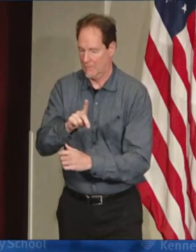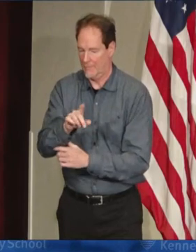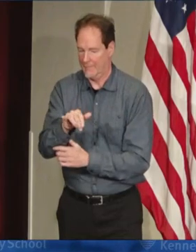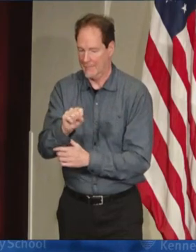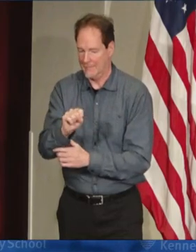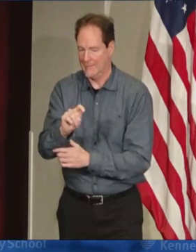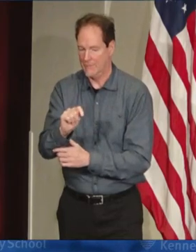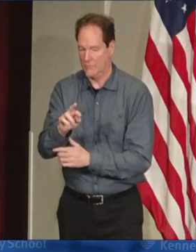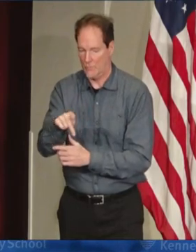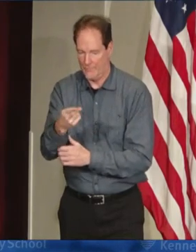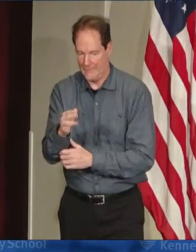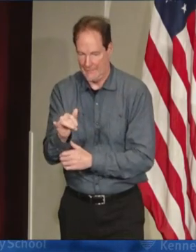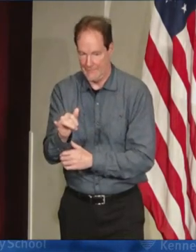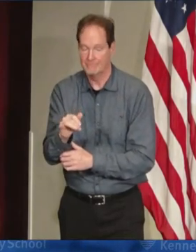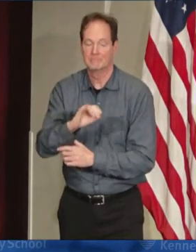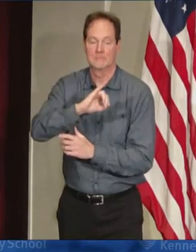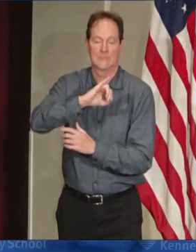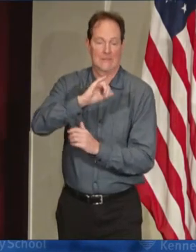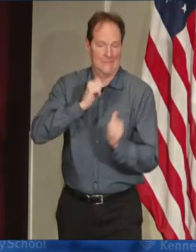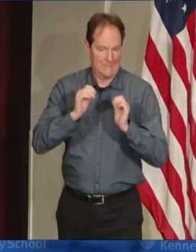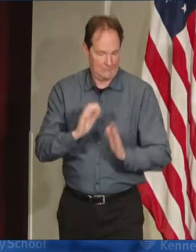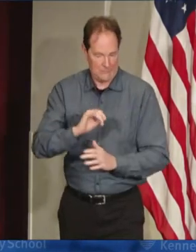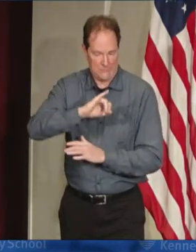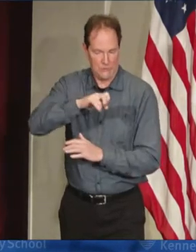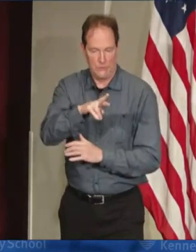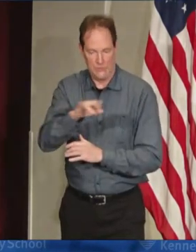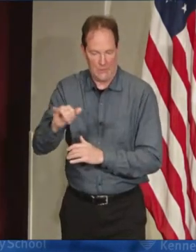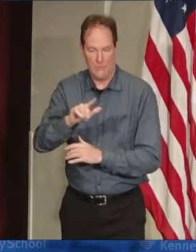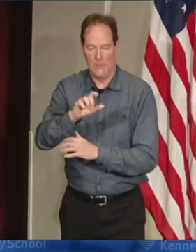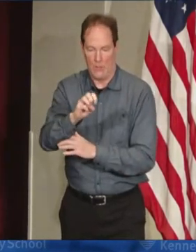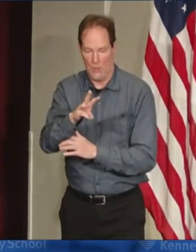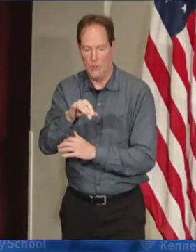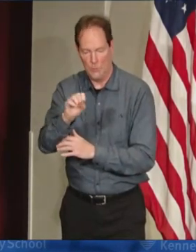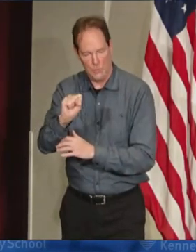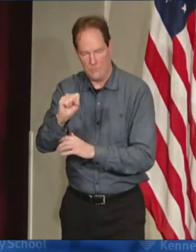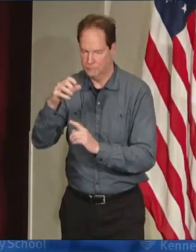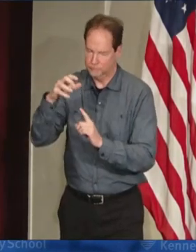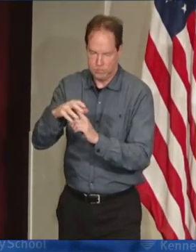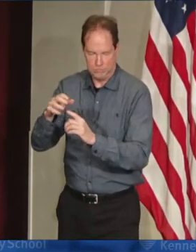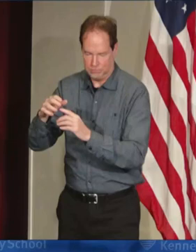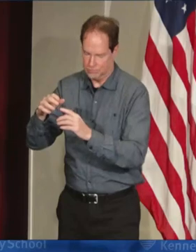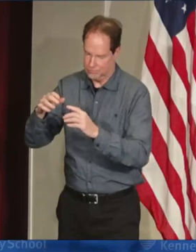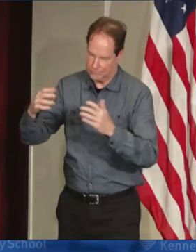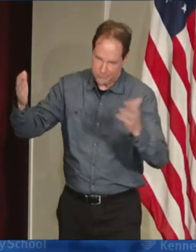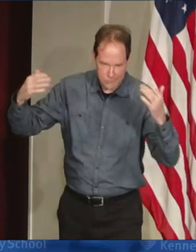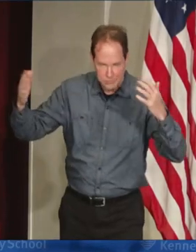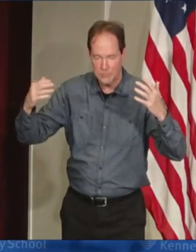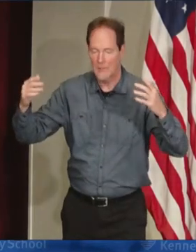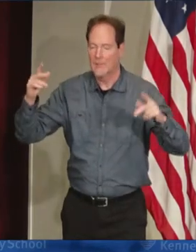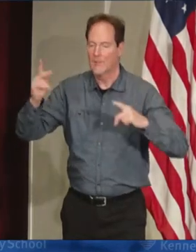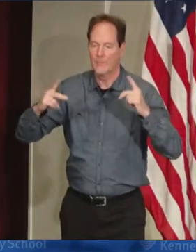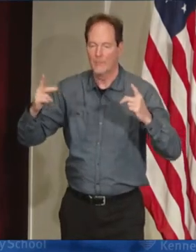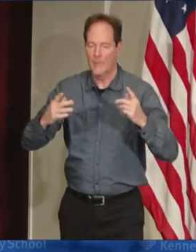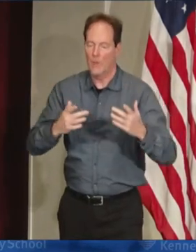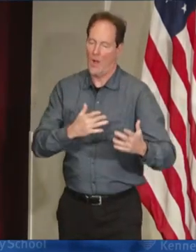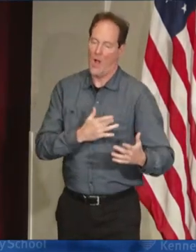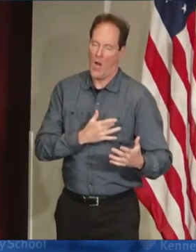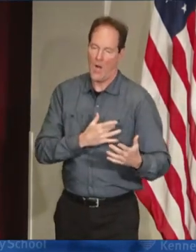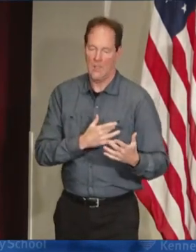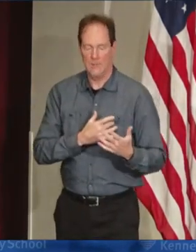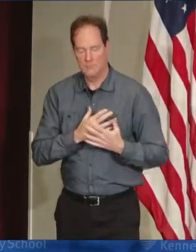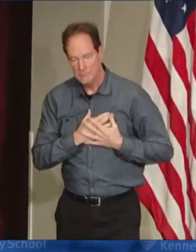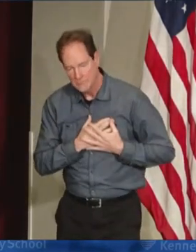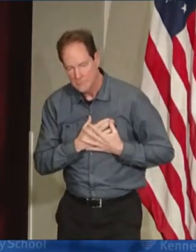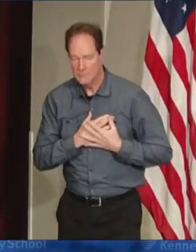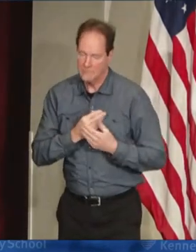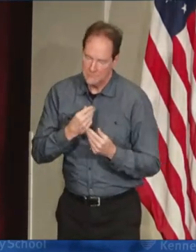champion of. And basically, it was a way of pulling people's heartstrings to